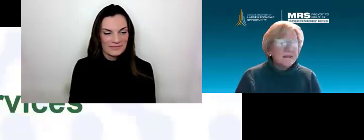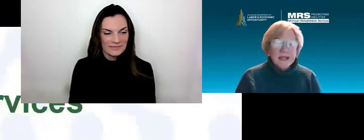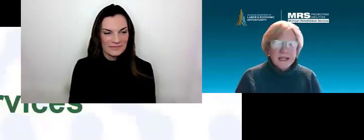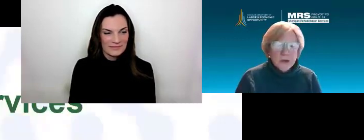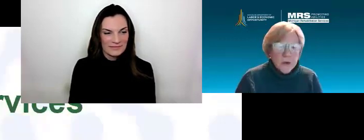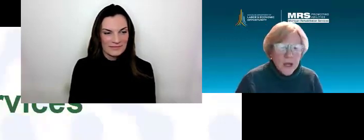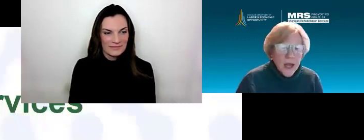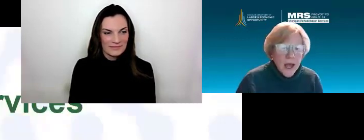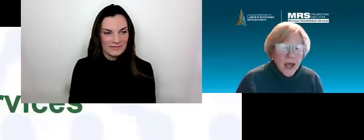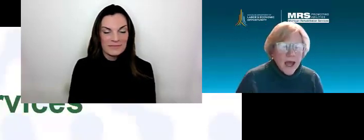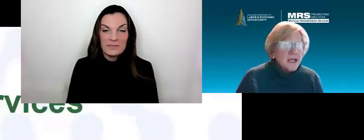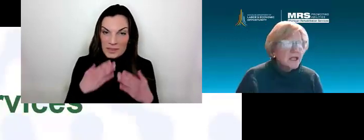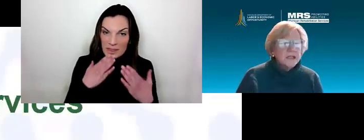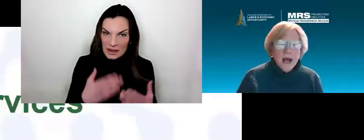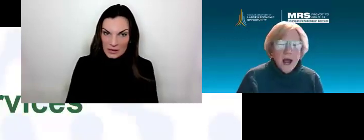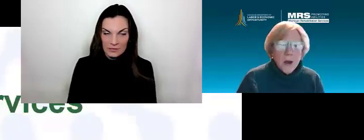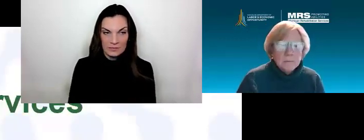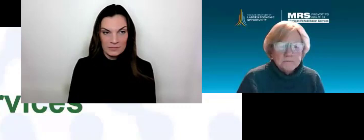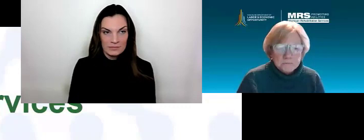Thank you.